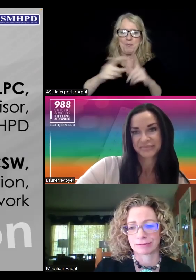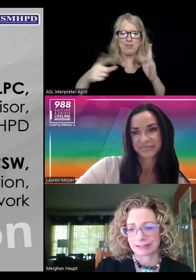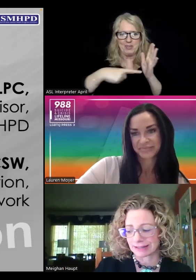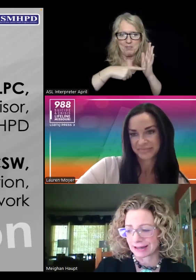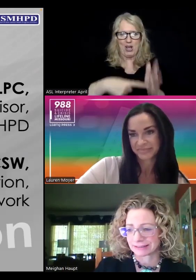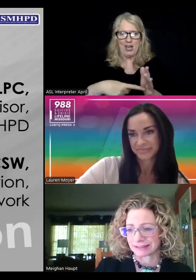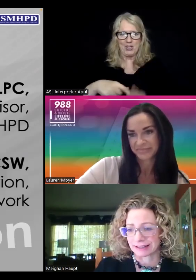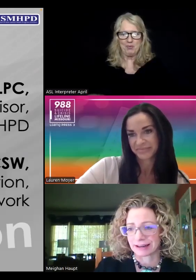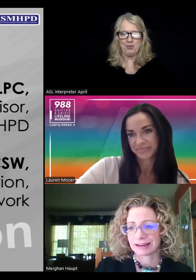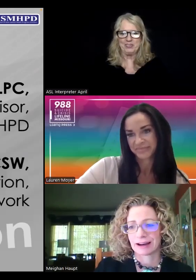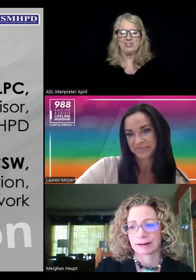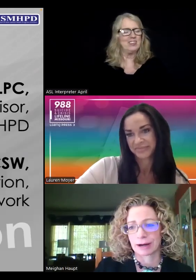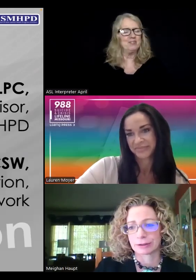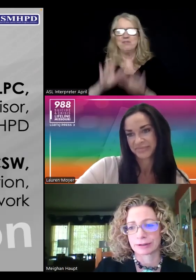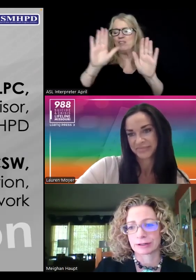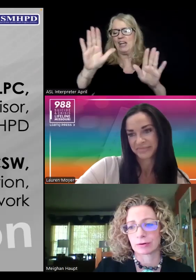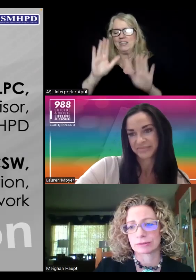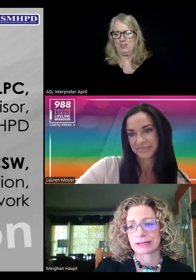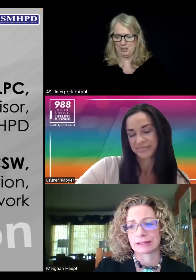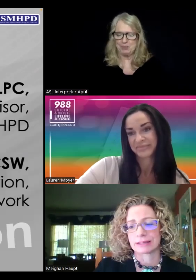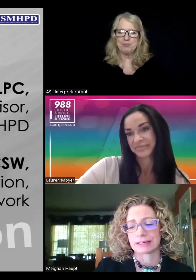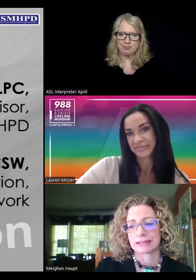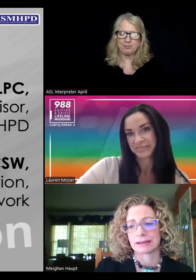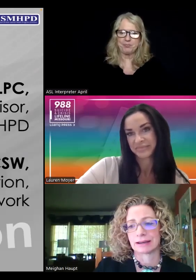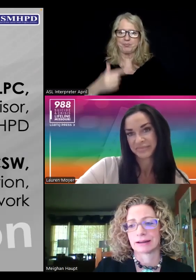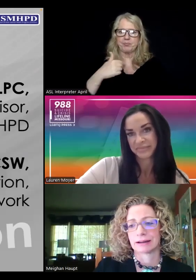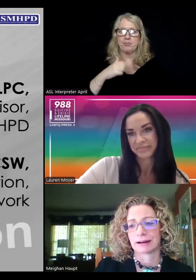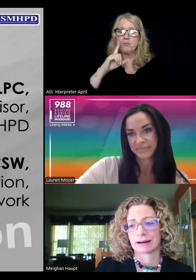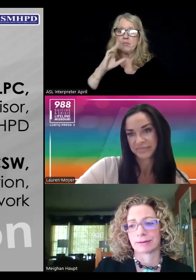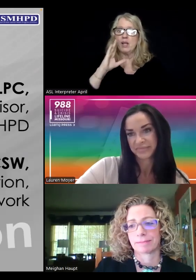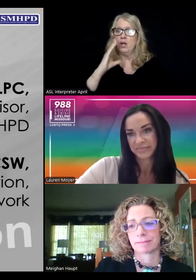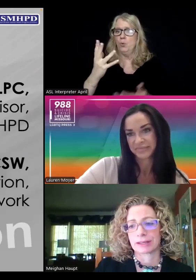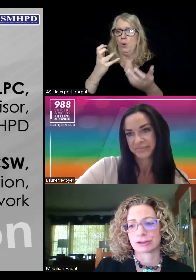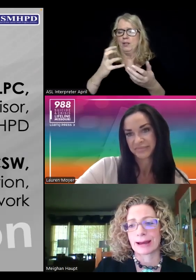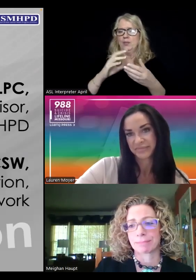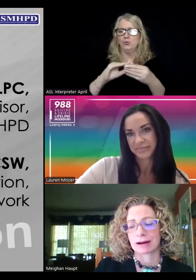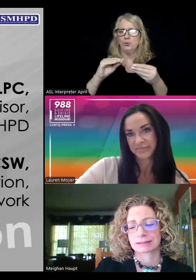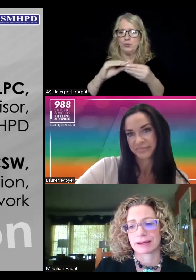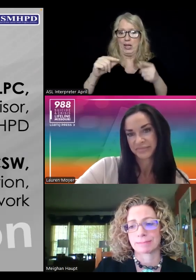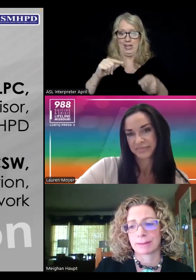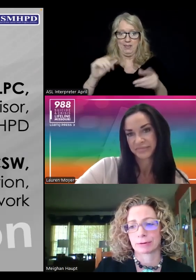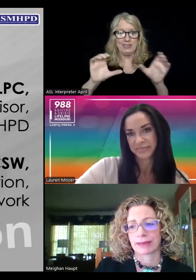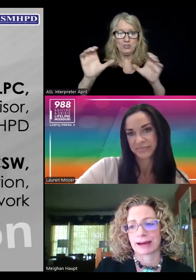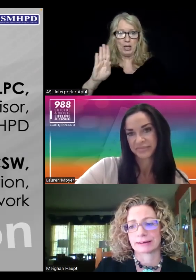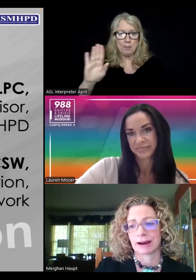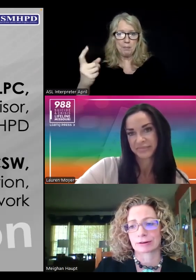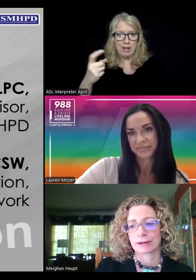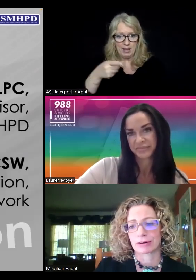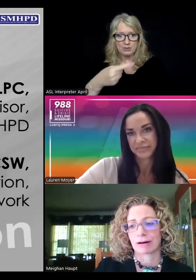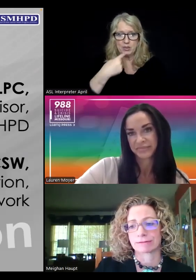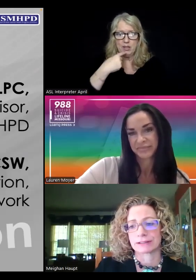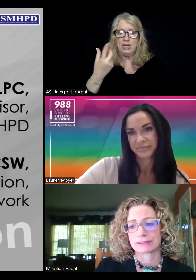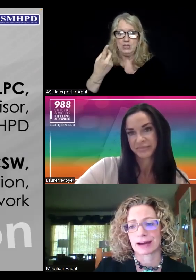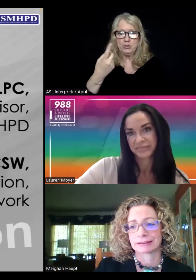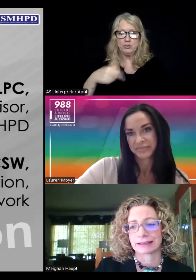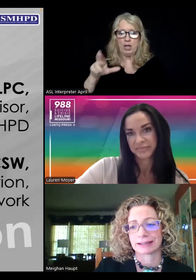So fantastic. I do want to note in the chat box a paper that Dr.